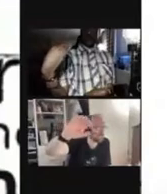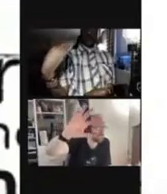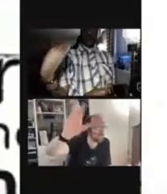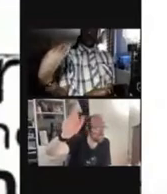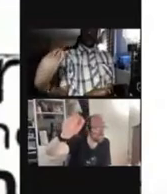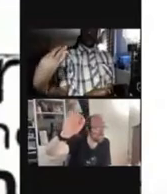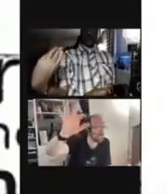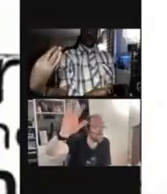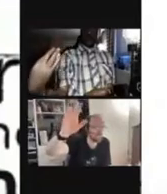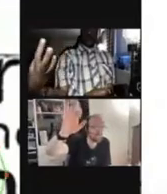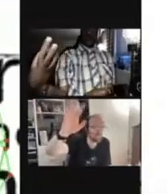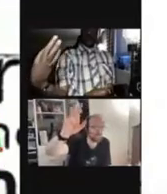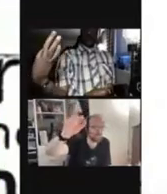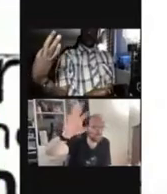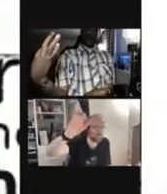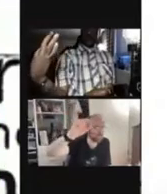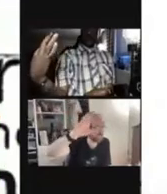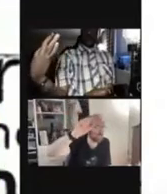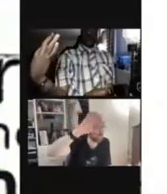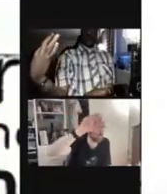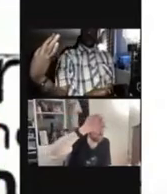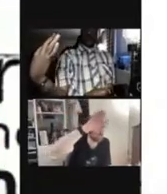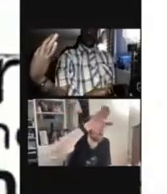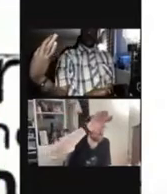something that works on a screen and a camera.